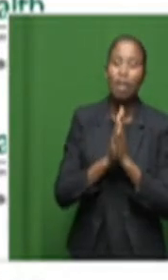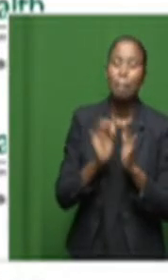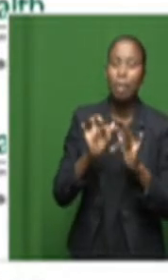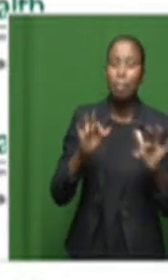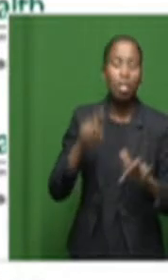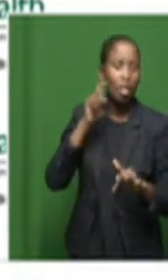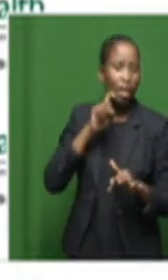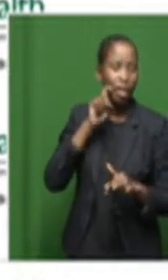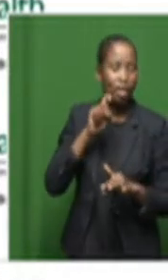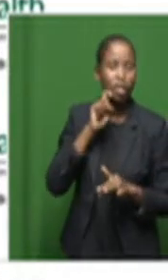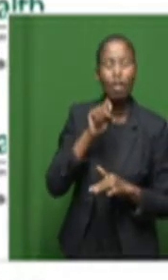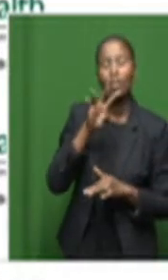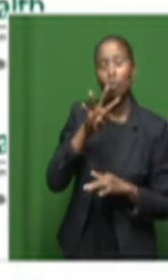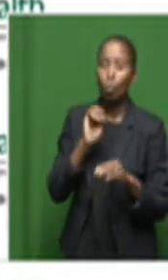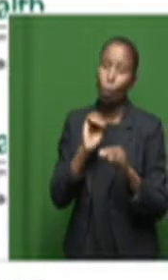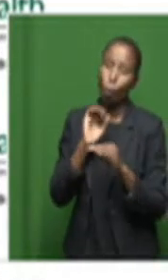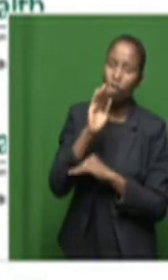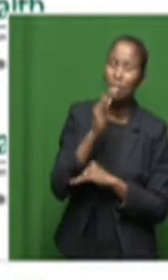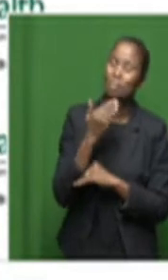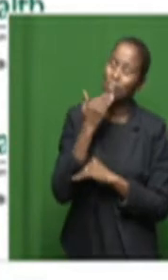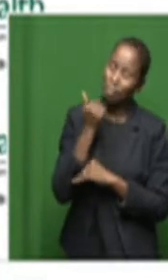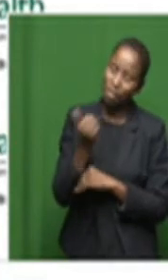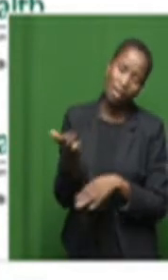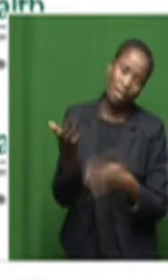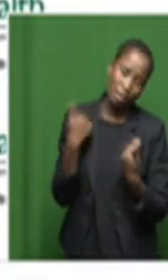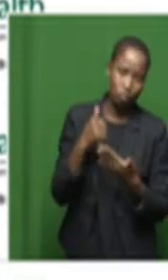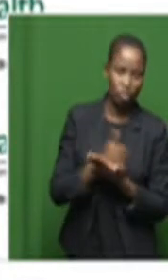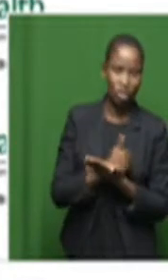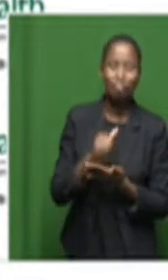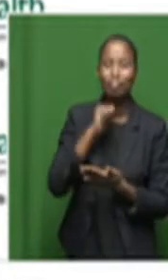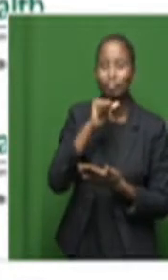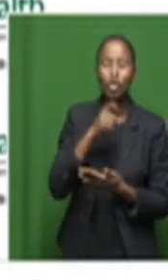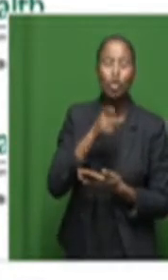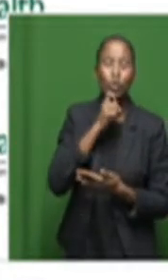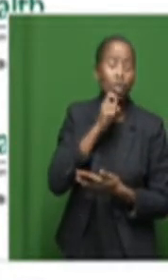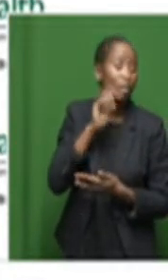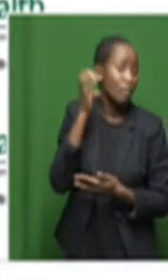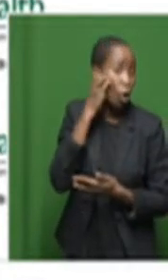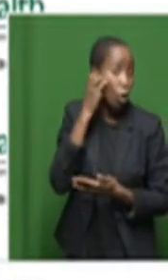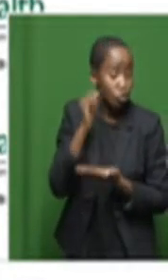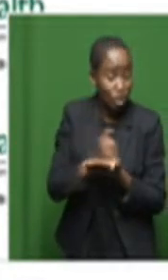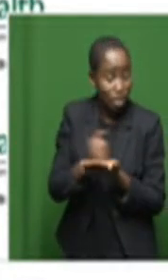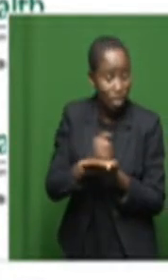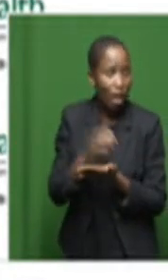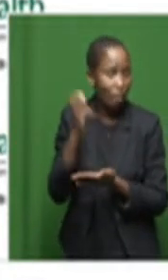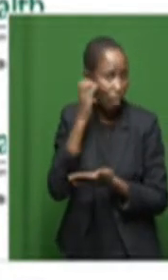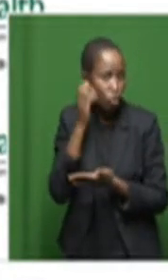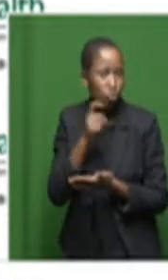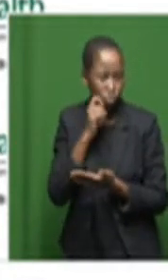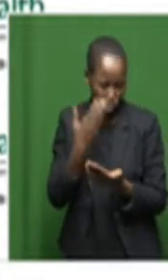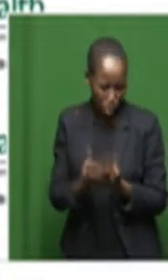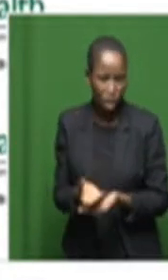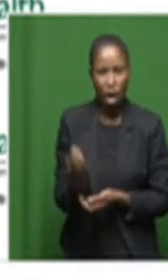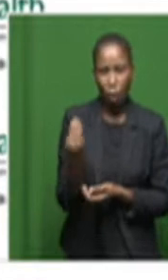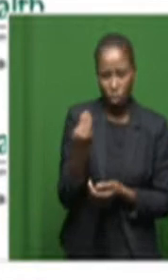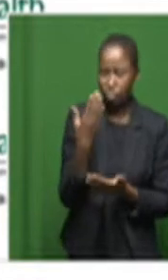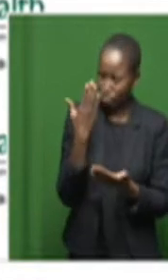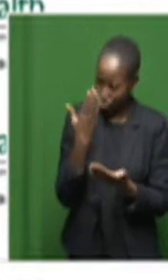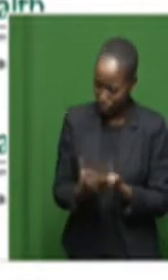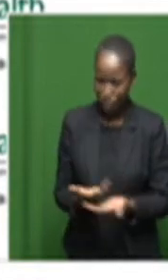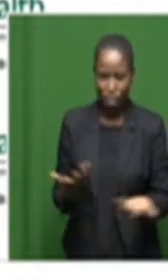register using their mobile phones. As you know, there are various ways you can register also on WhatsApp. You not